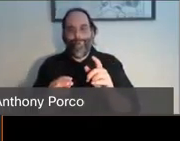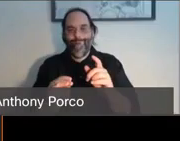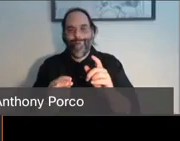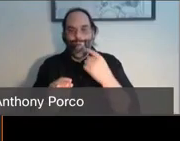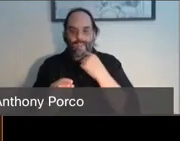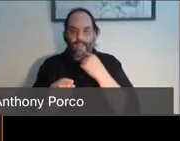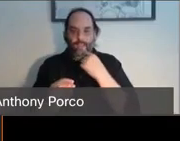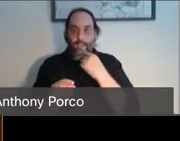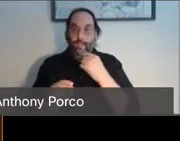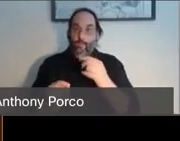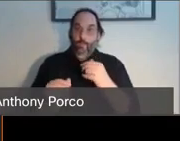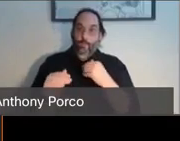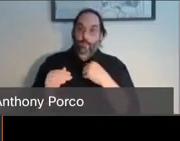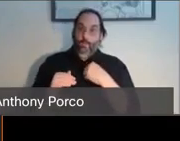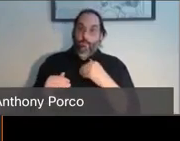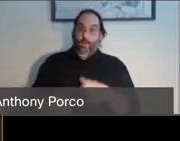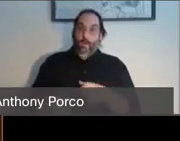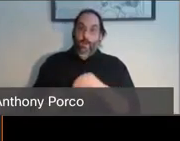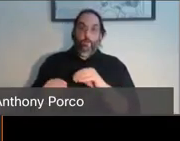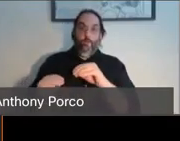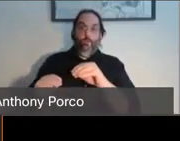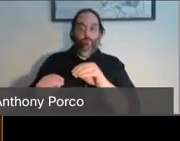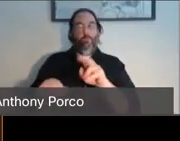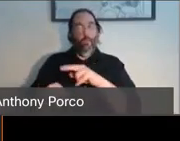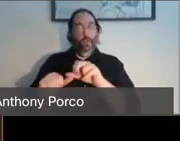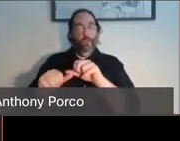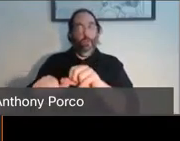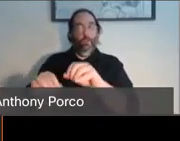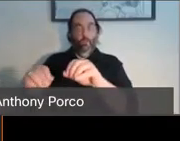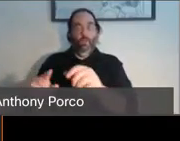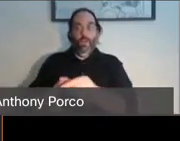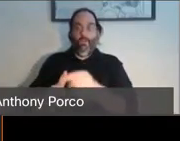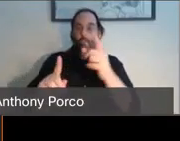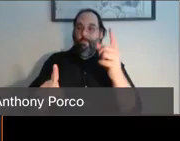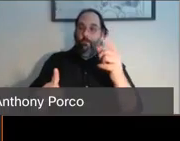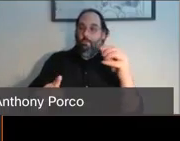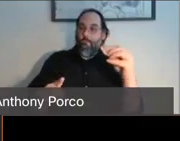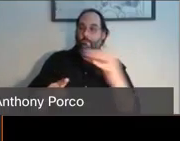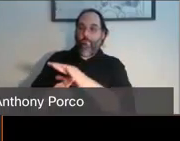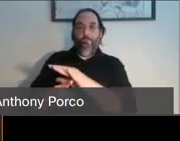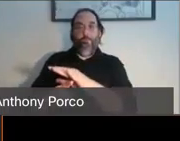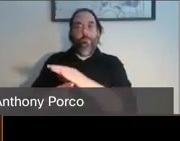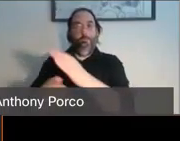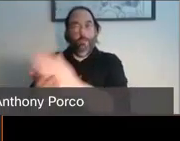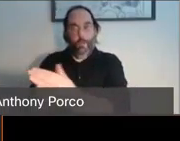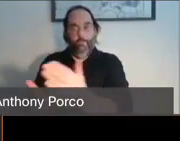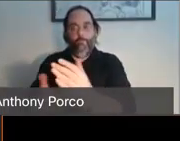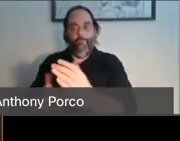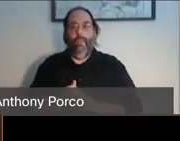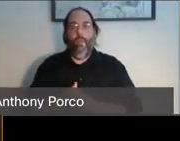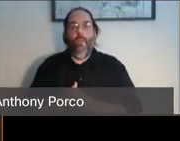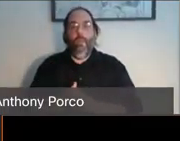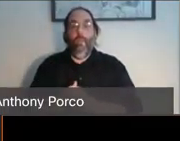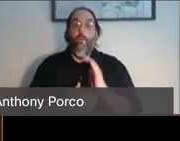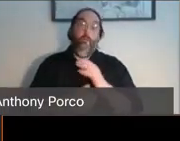a body in motion typically stays in motion unless acted upon by some outside force. In